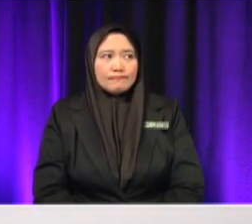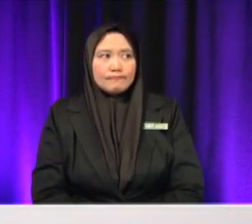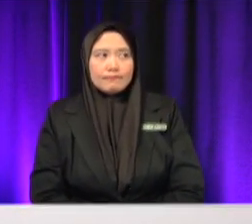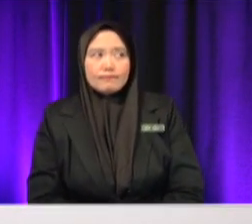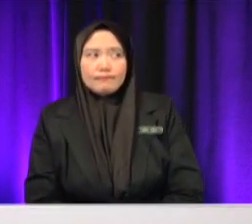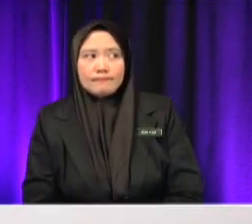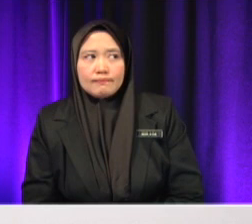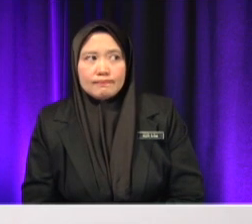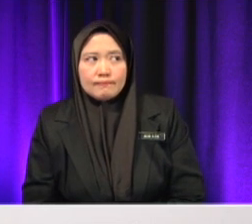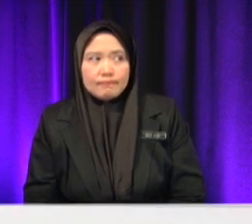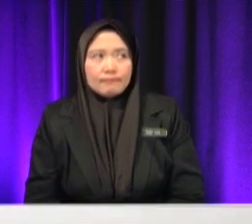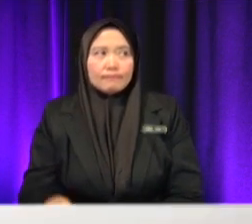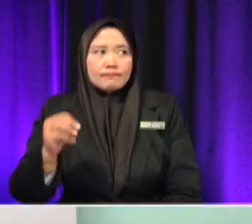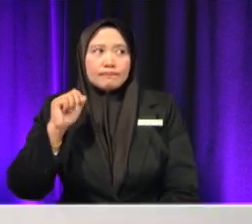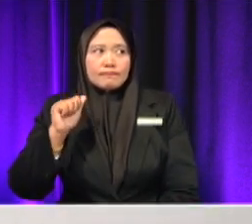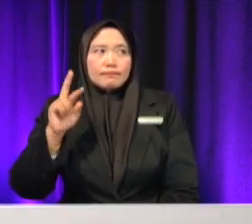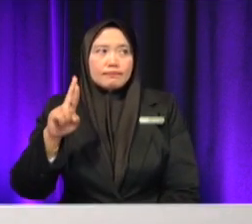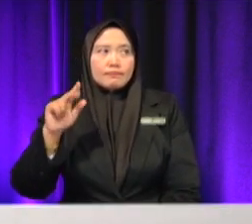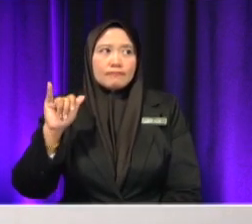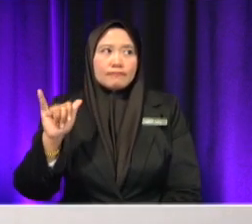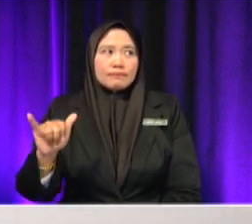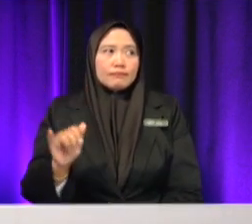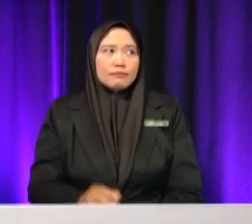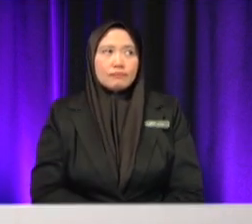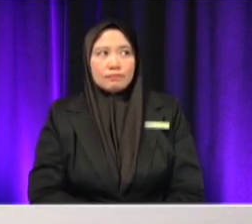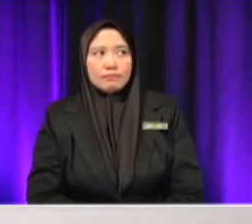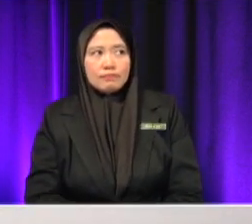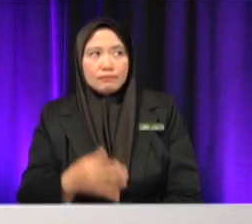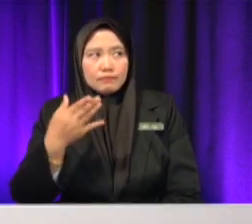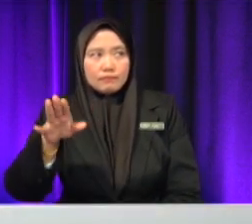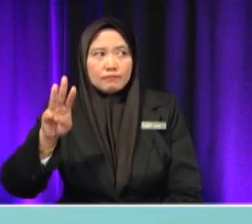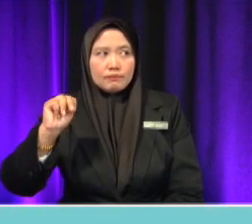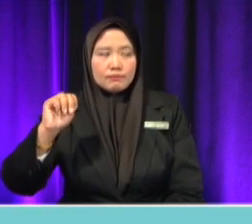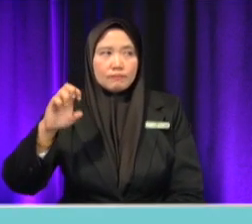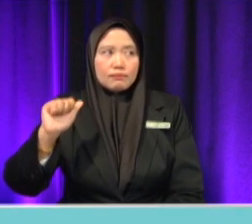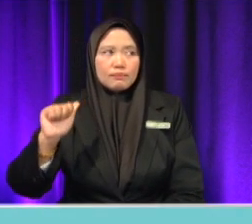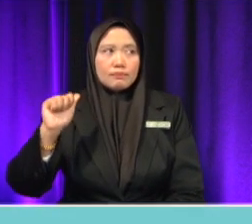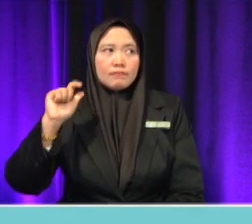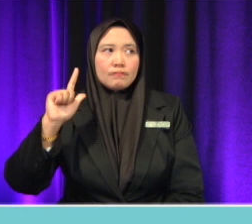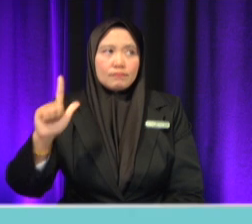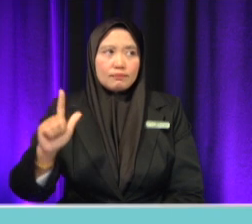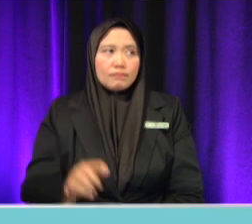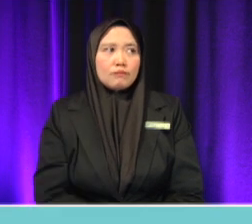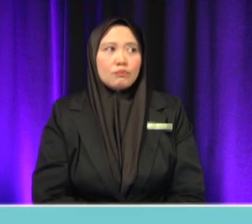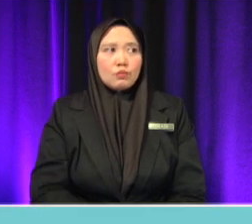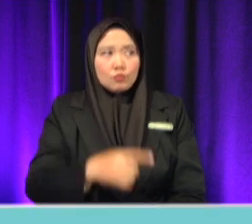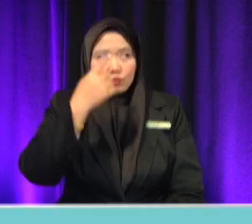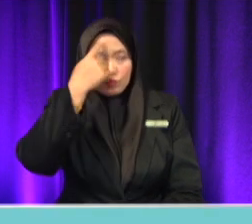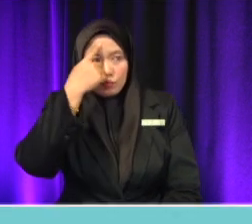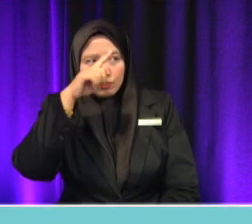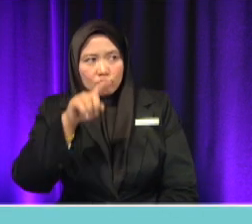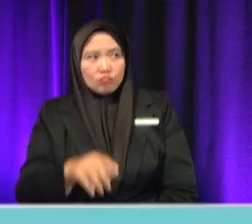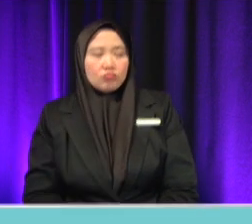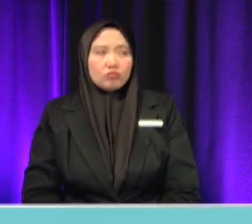Mary's Meals is an extraordinary charity that has introduced school meal program for hungry children in